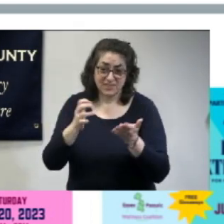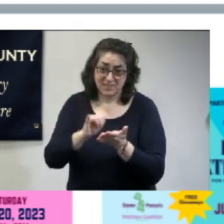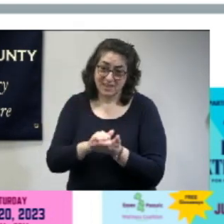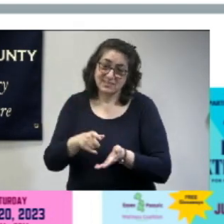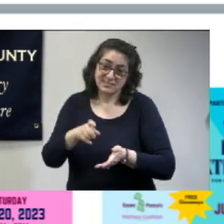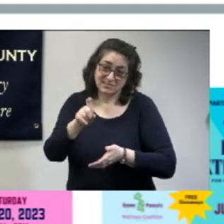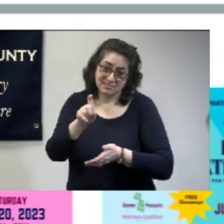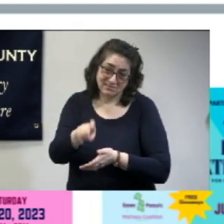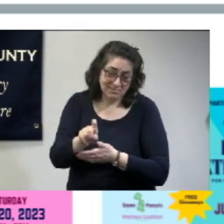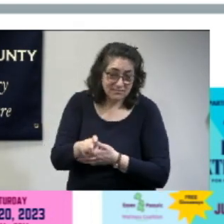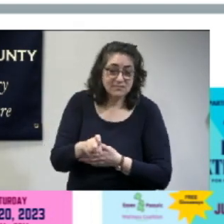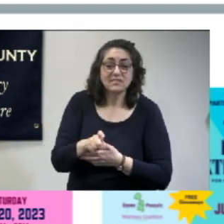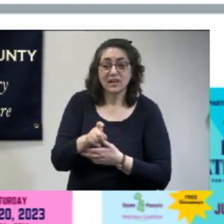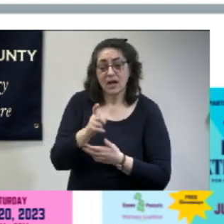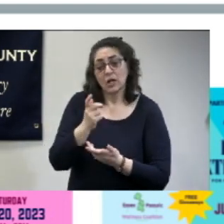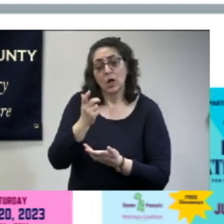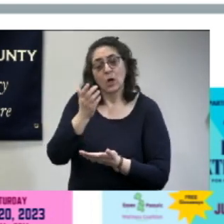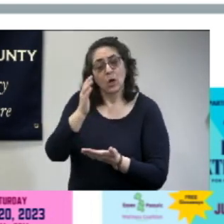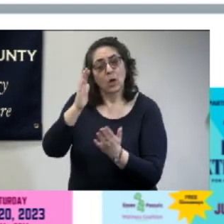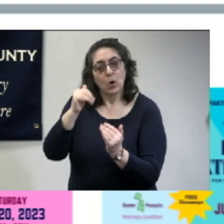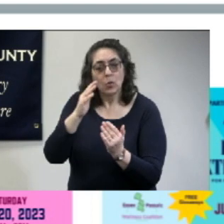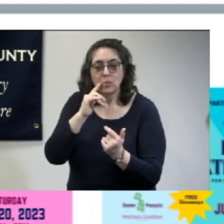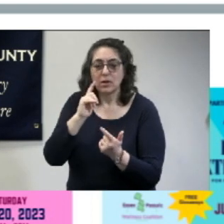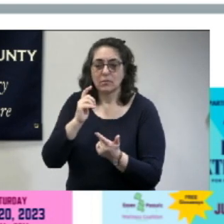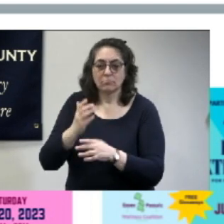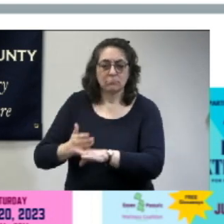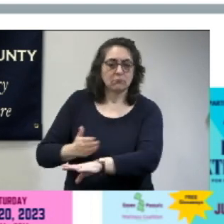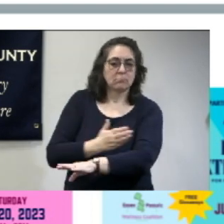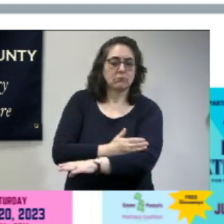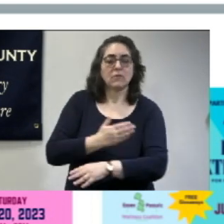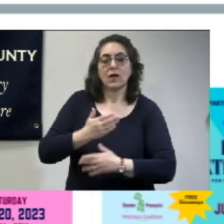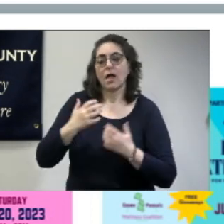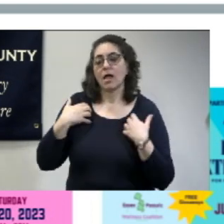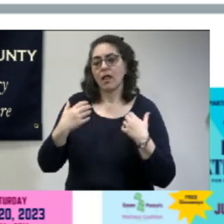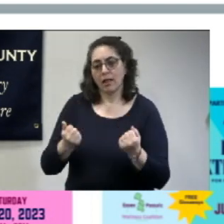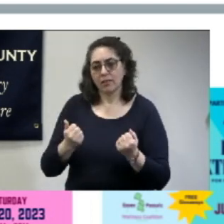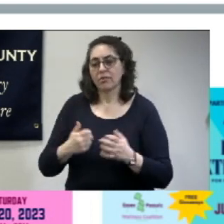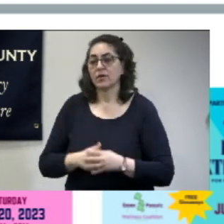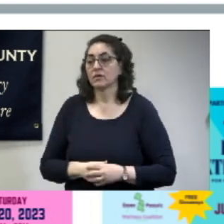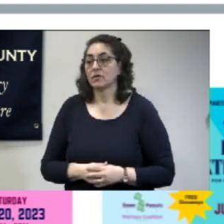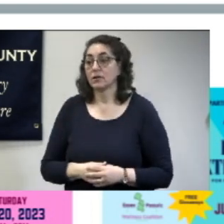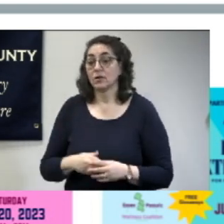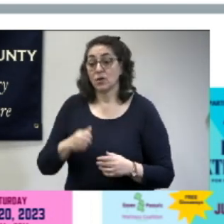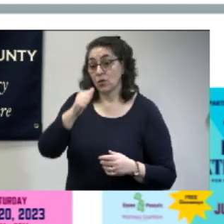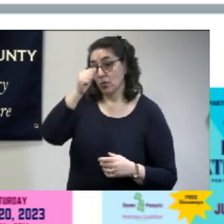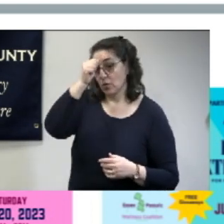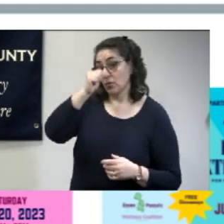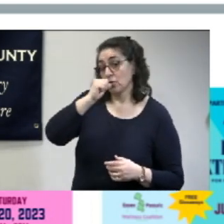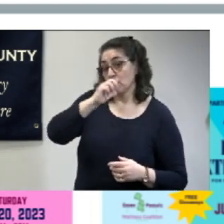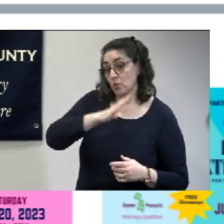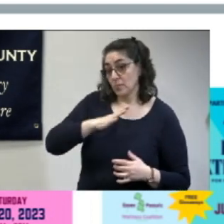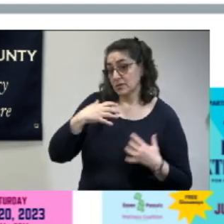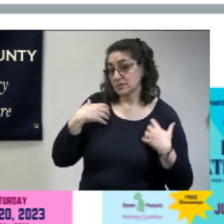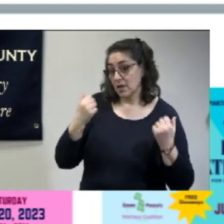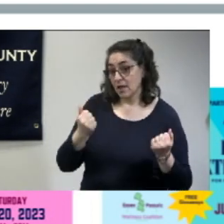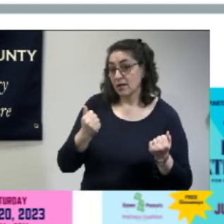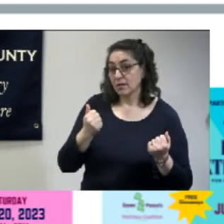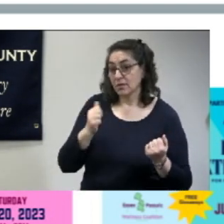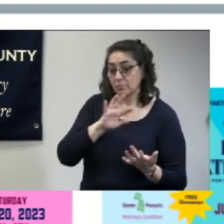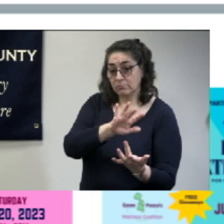will lead to better health in the long run. So women's health extravaganza, we were able to reach 62